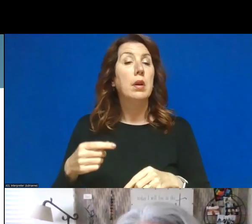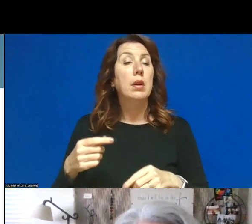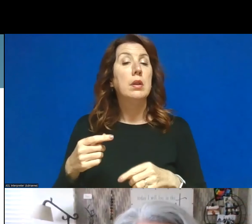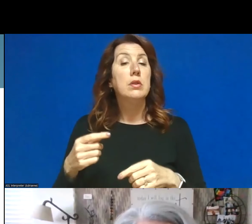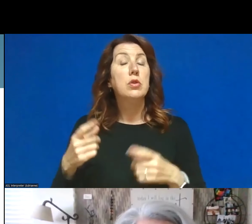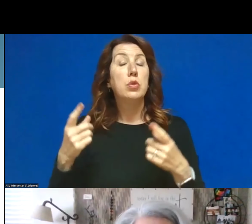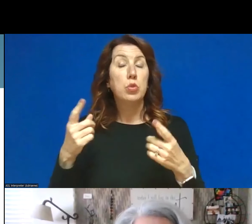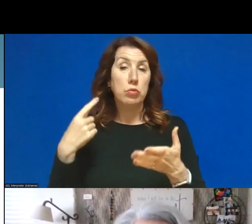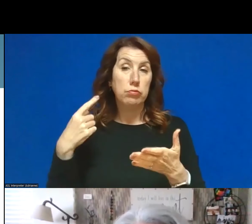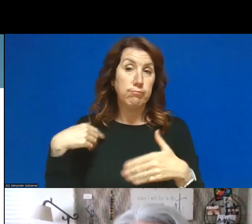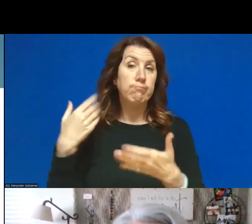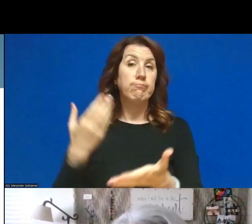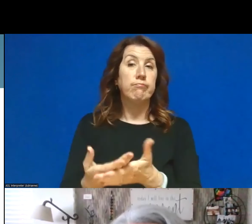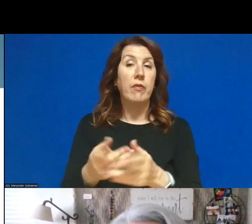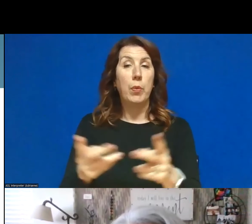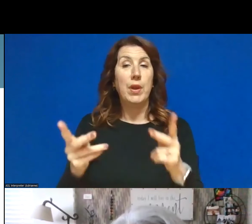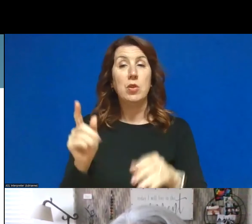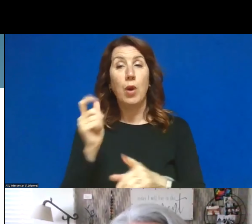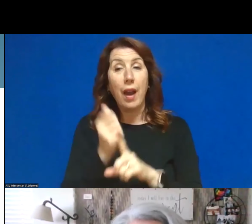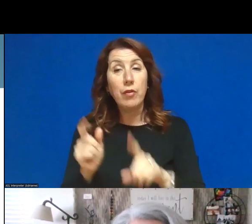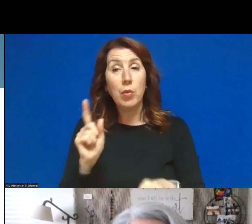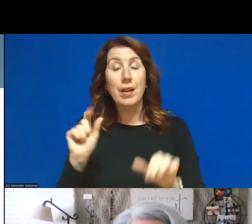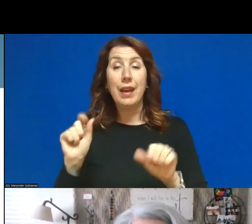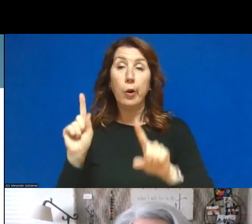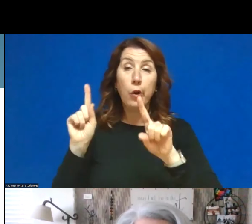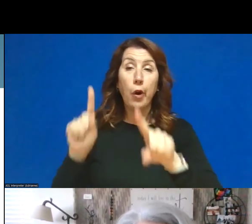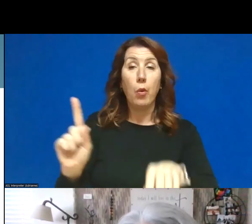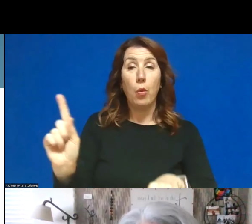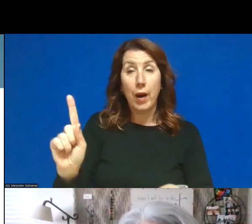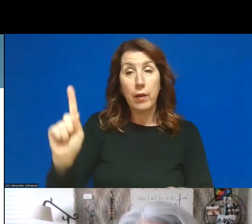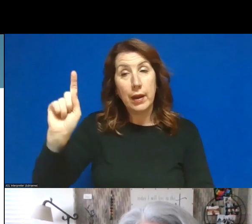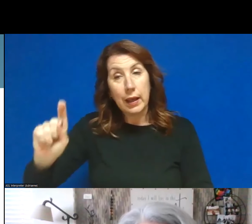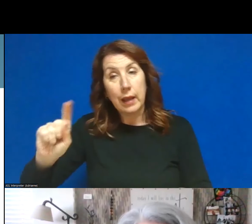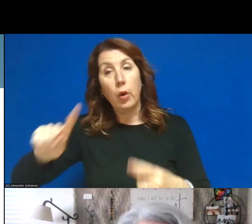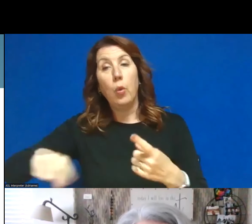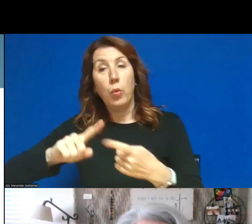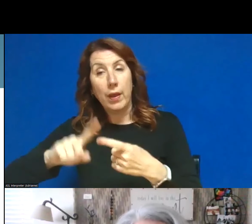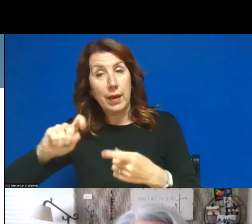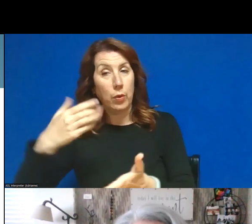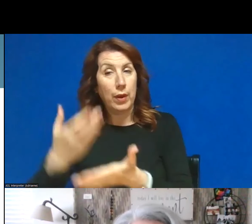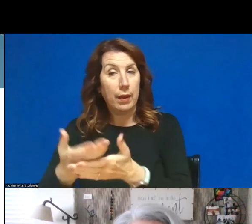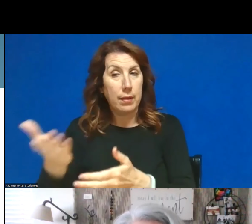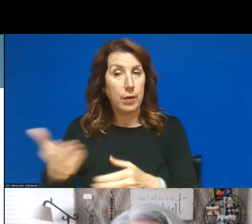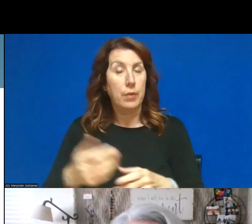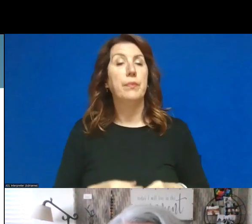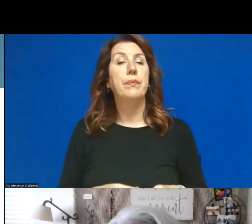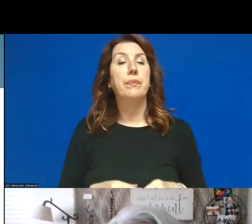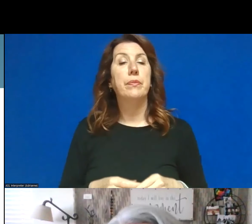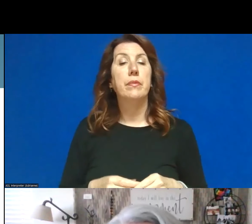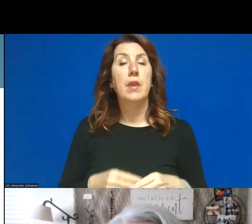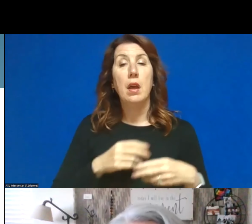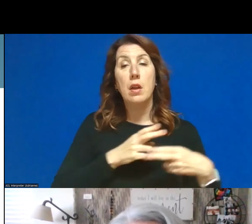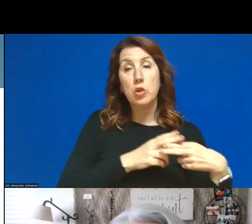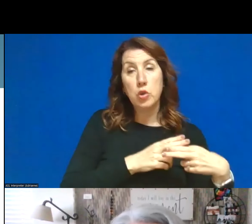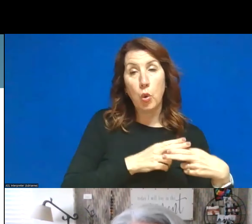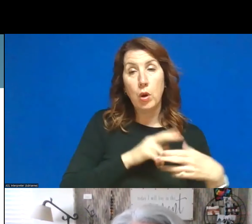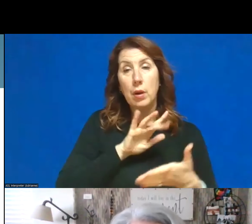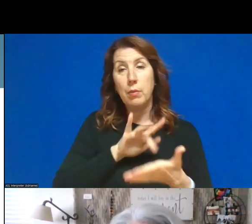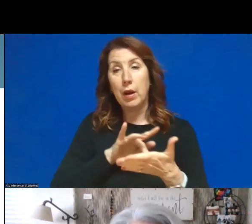at the beginning, which is that everyone can get where they need to go when they need to get there. The short, mid, and long-term goals